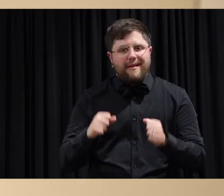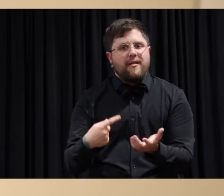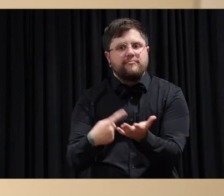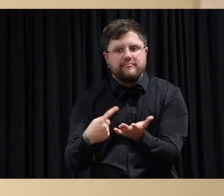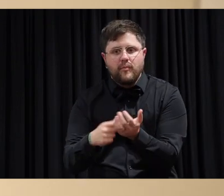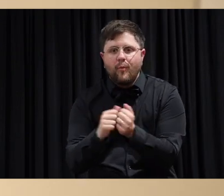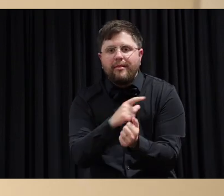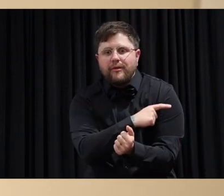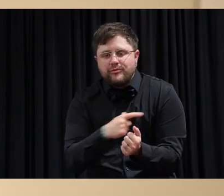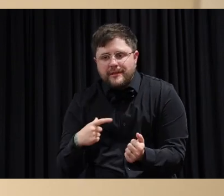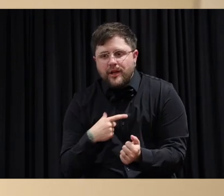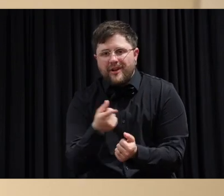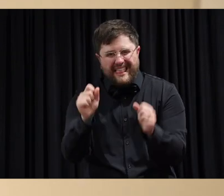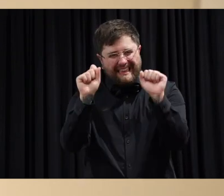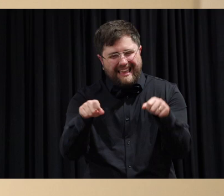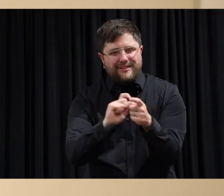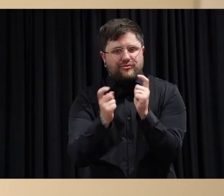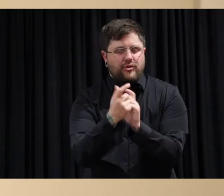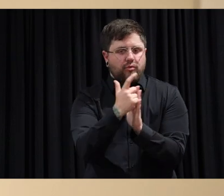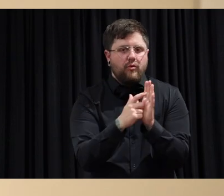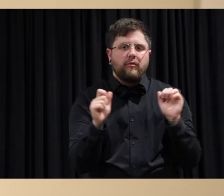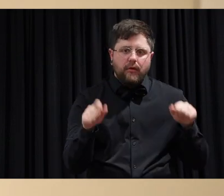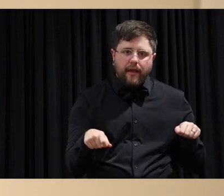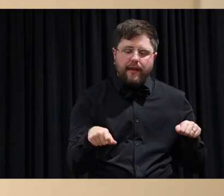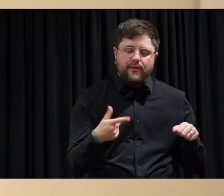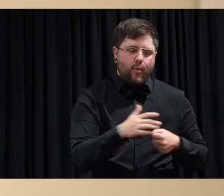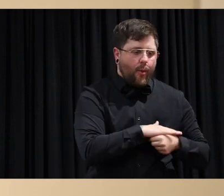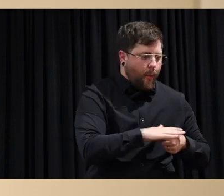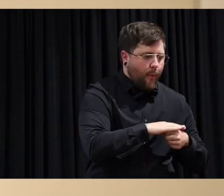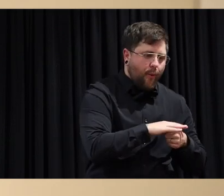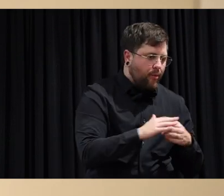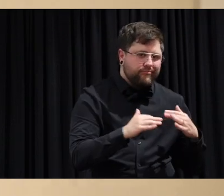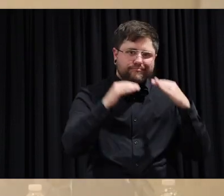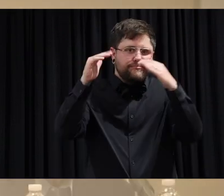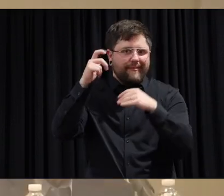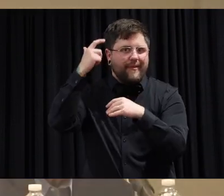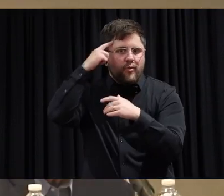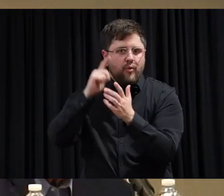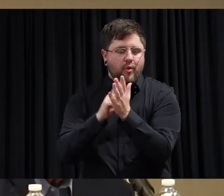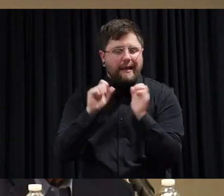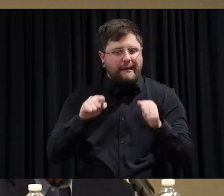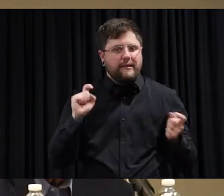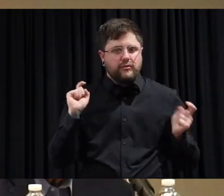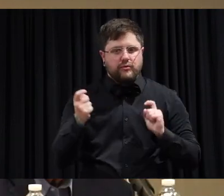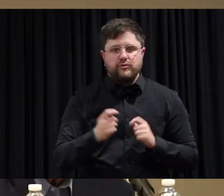to legislators. They can change laws from the local all the way up to the federal level.